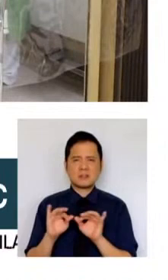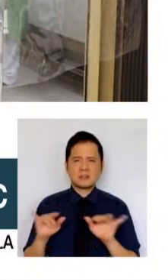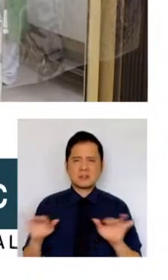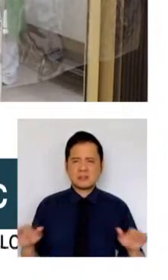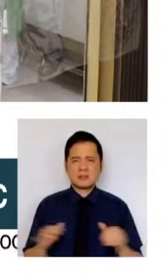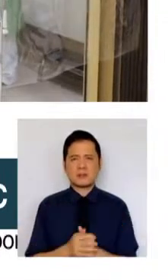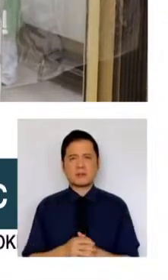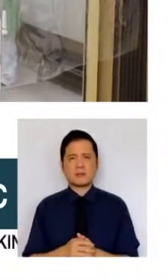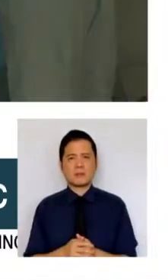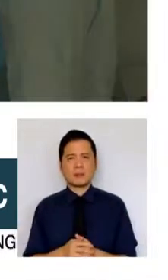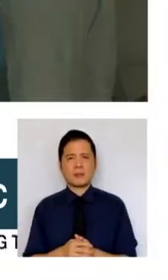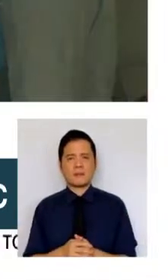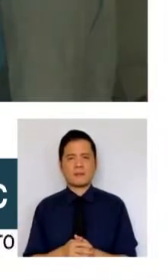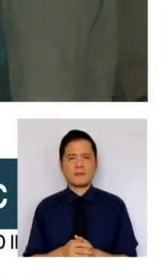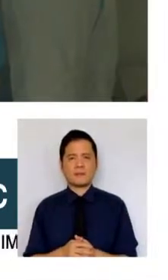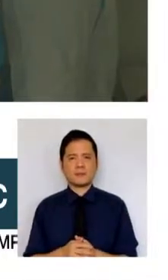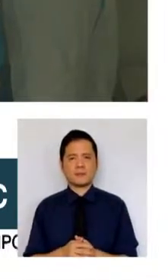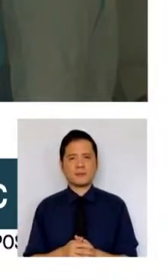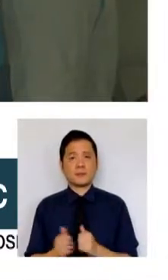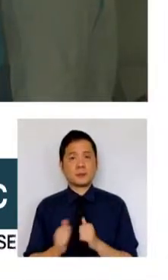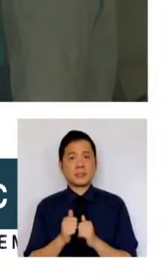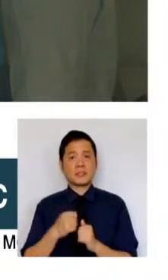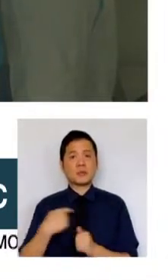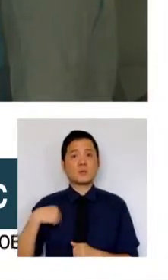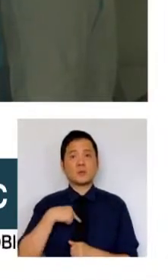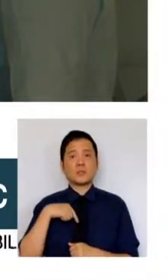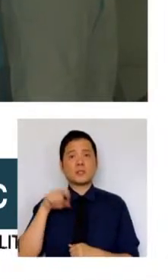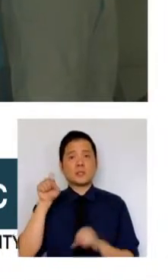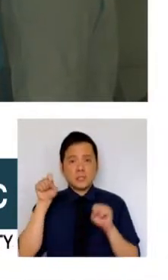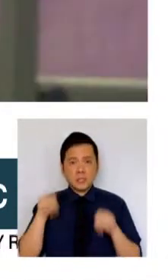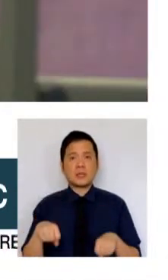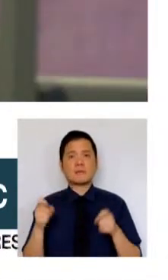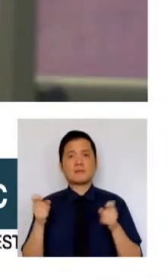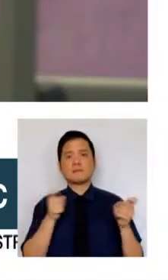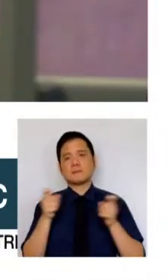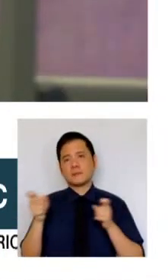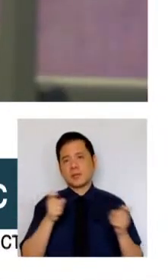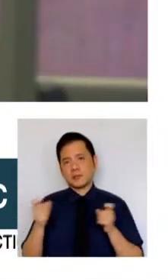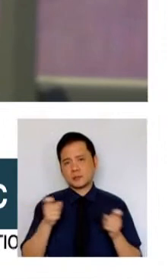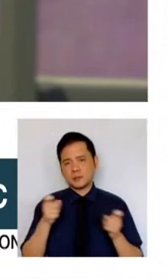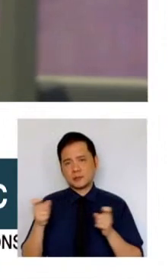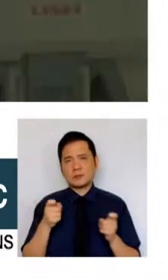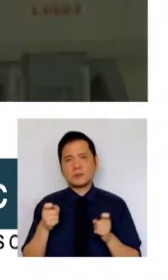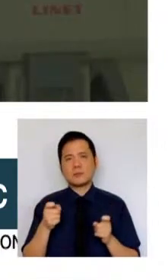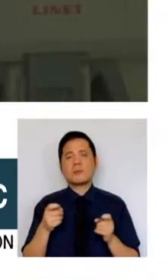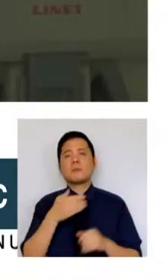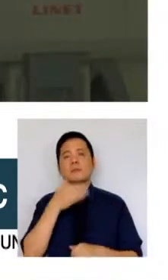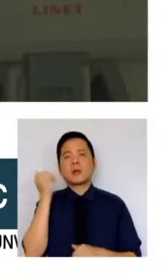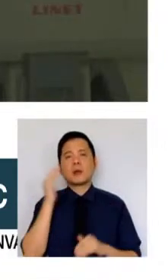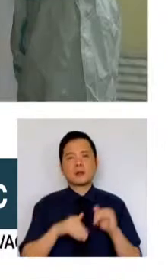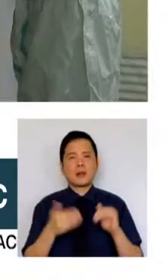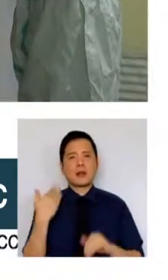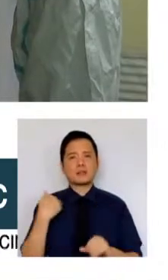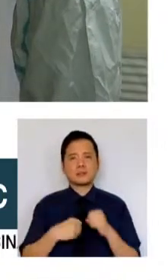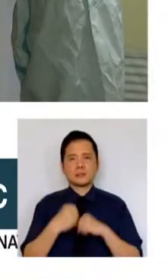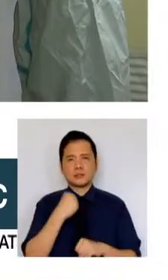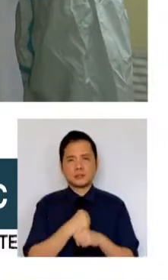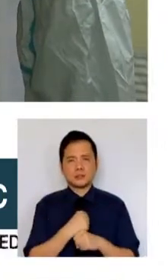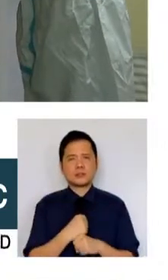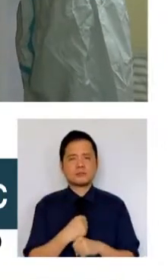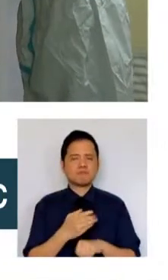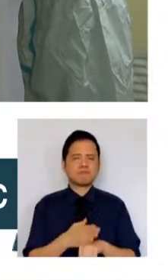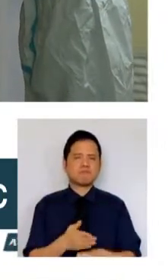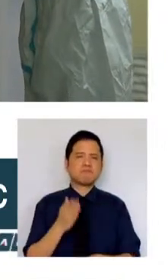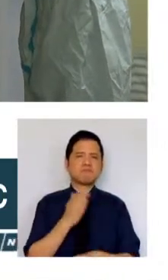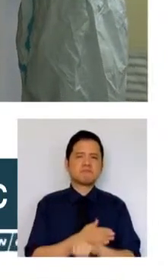we should be able to manage those cases better than last year, especially